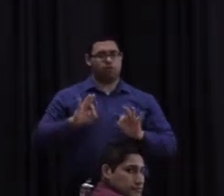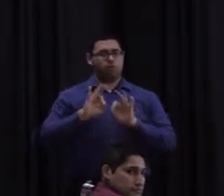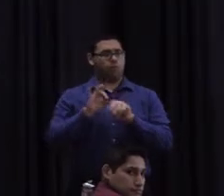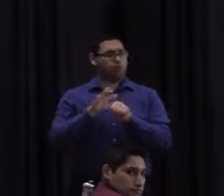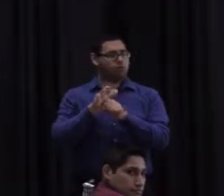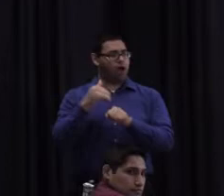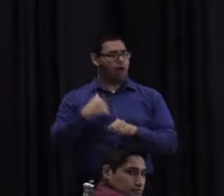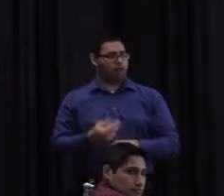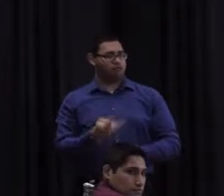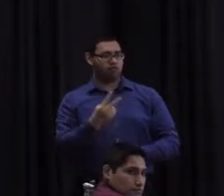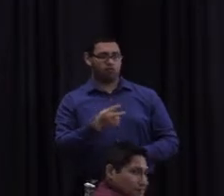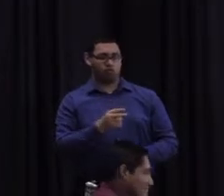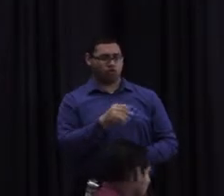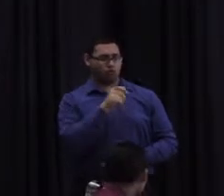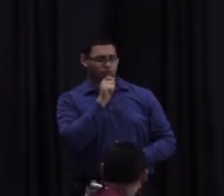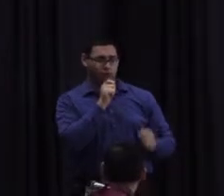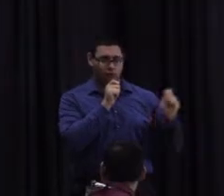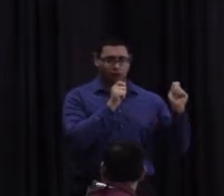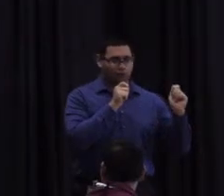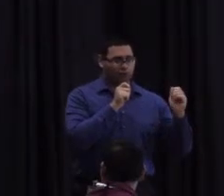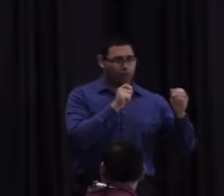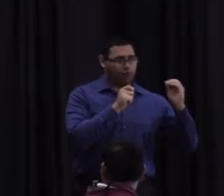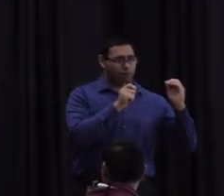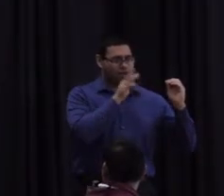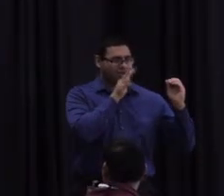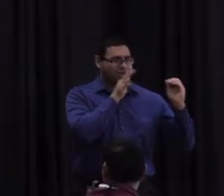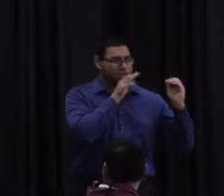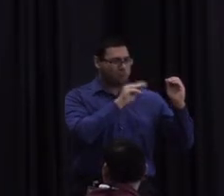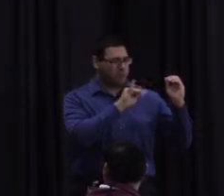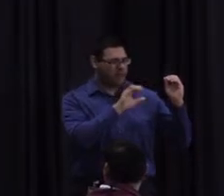actually 2 microphones on here.